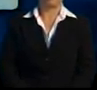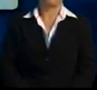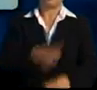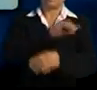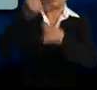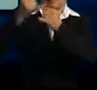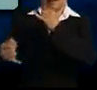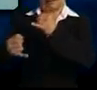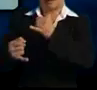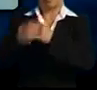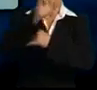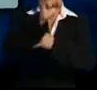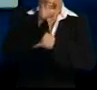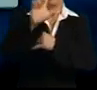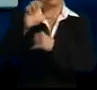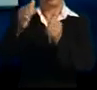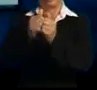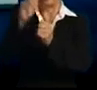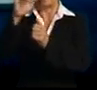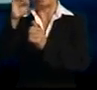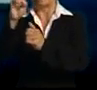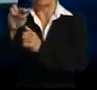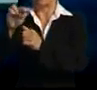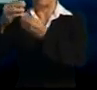And lastly, sulfur with iron powder.